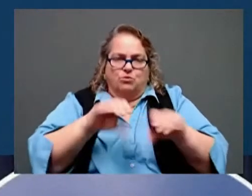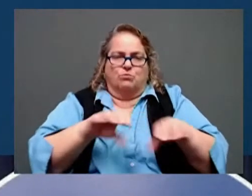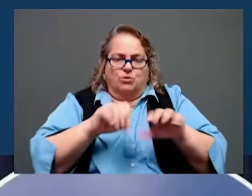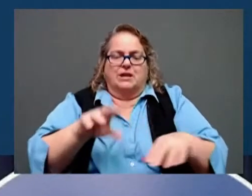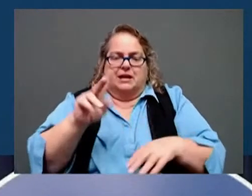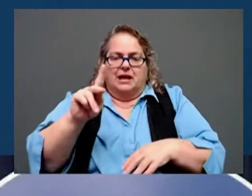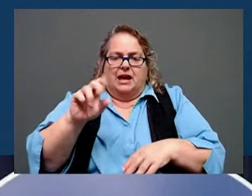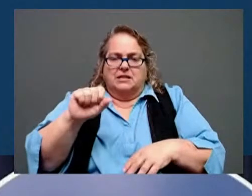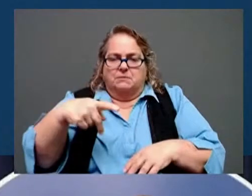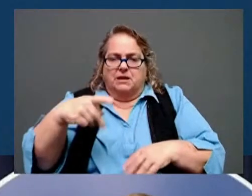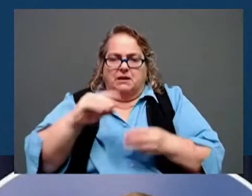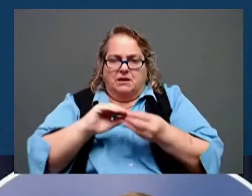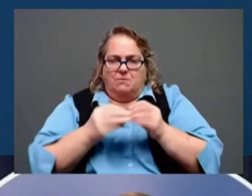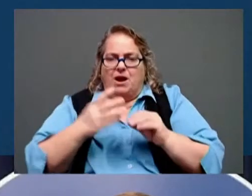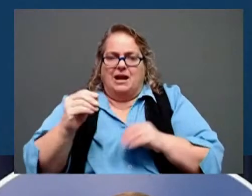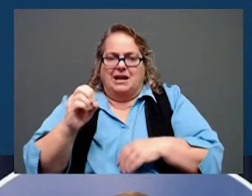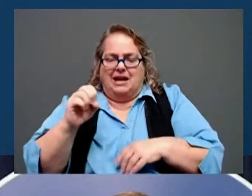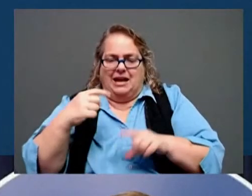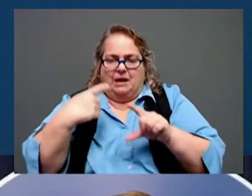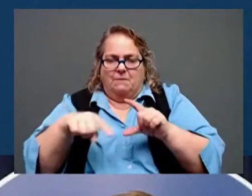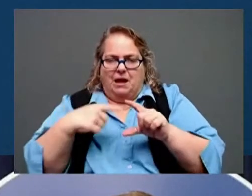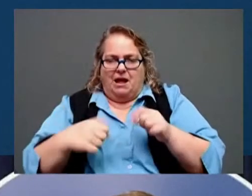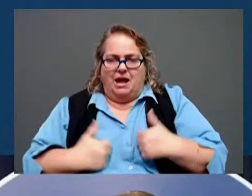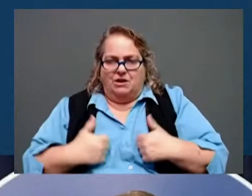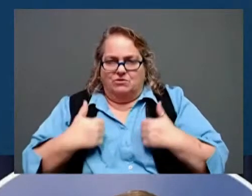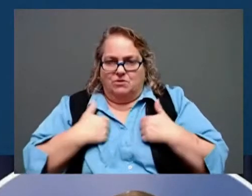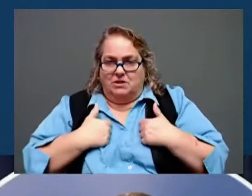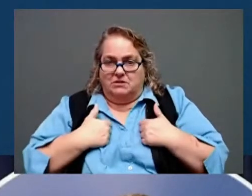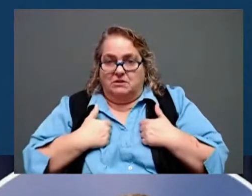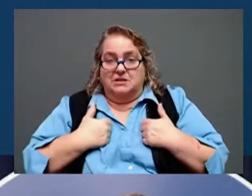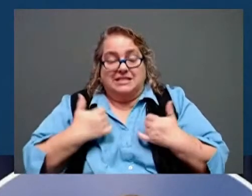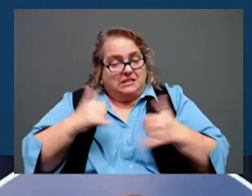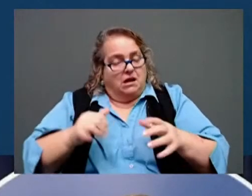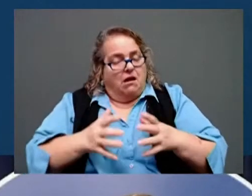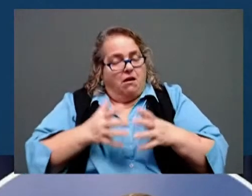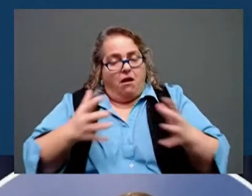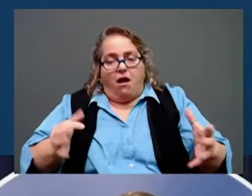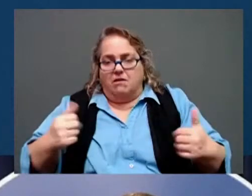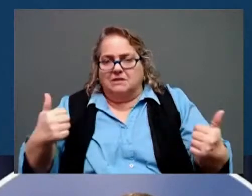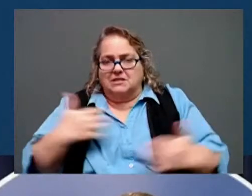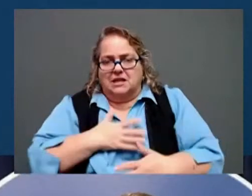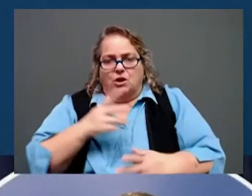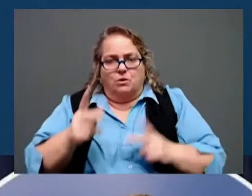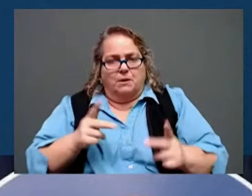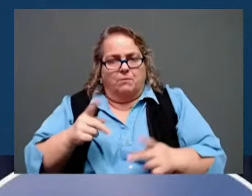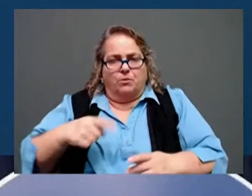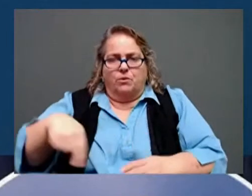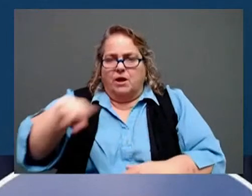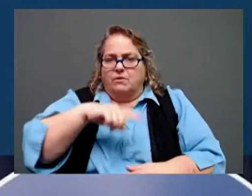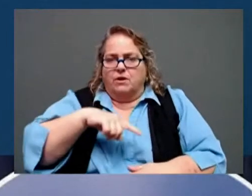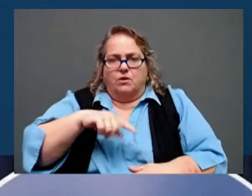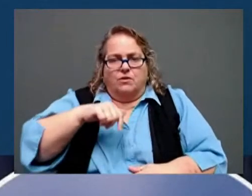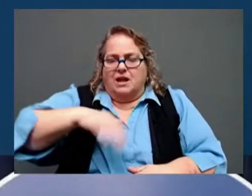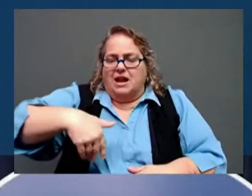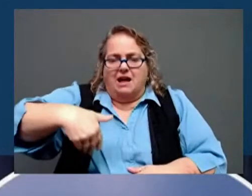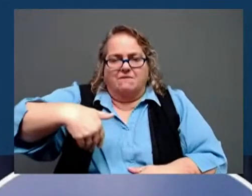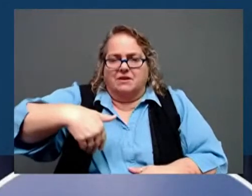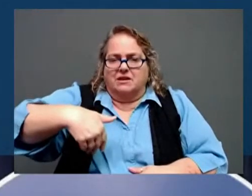email address. Still a lot of scared people out there, though haven't